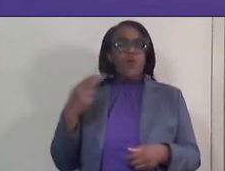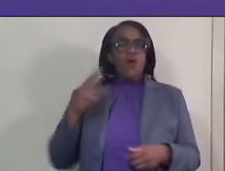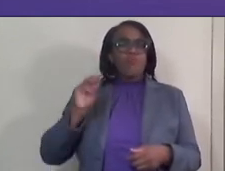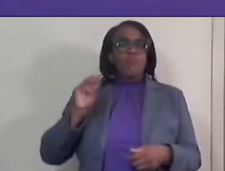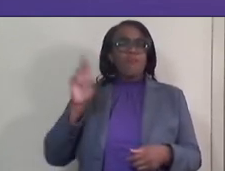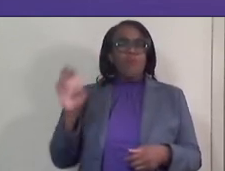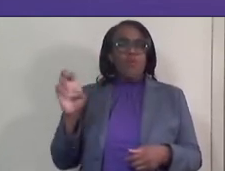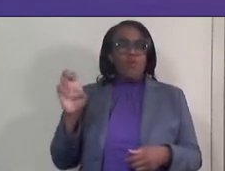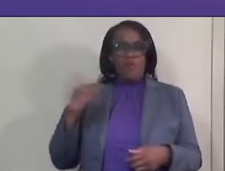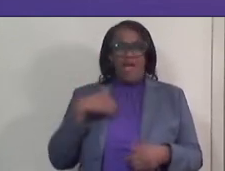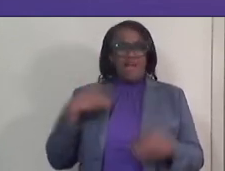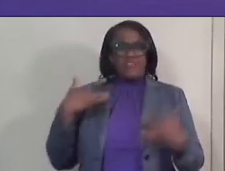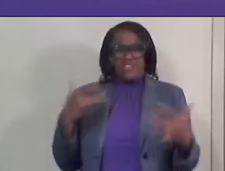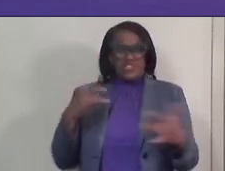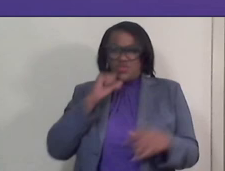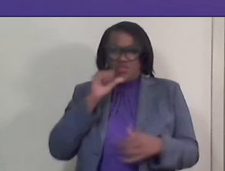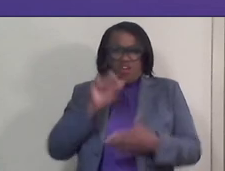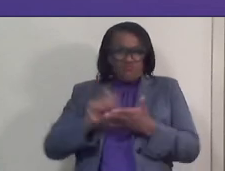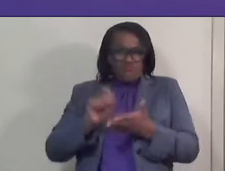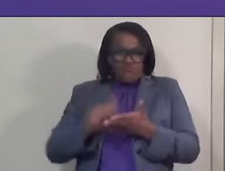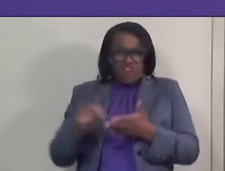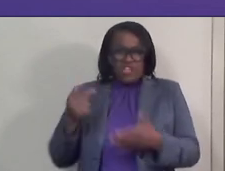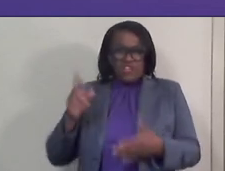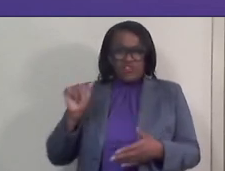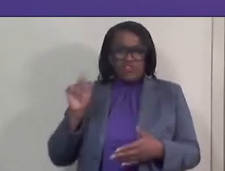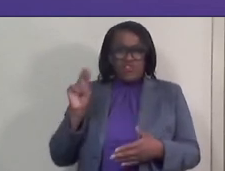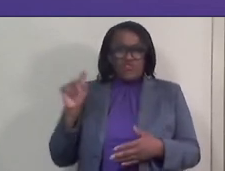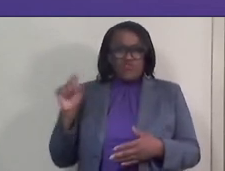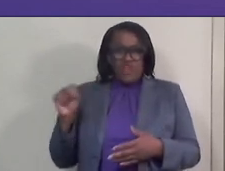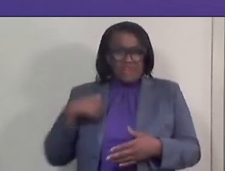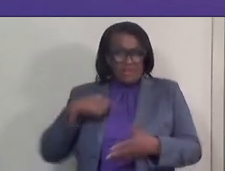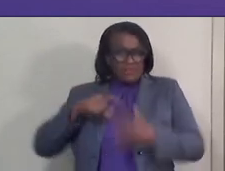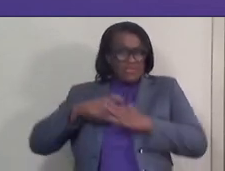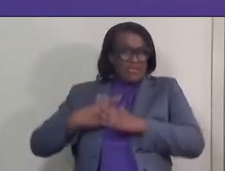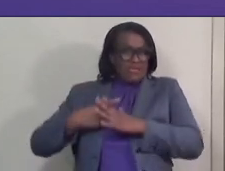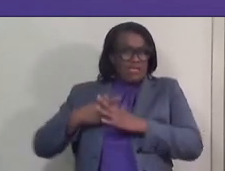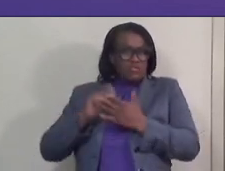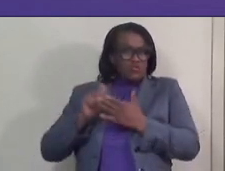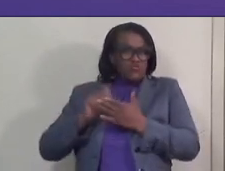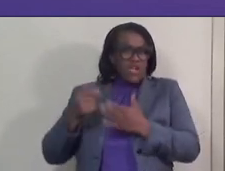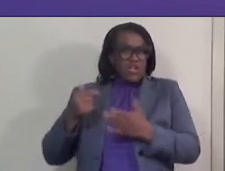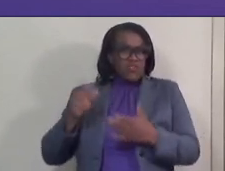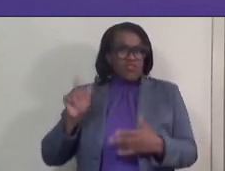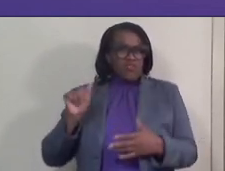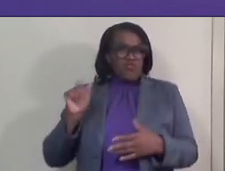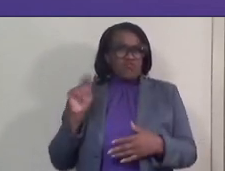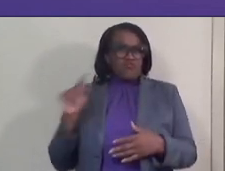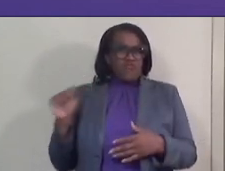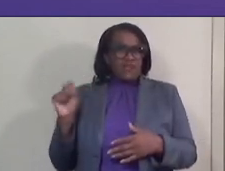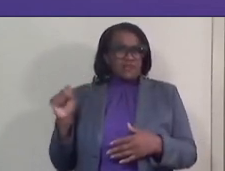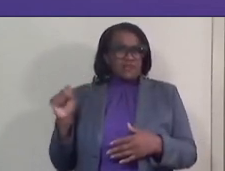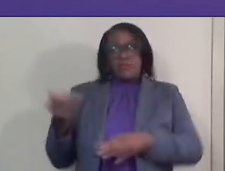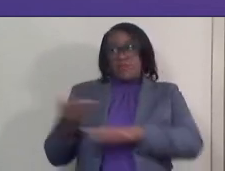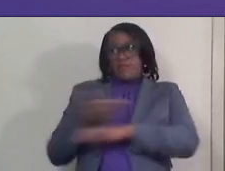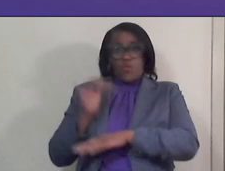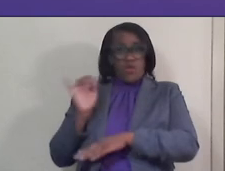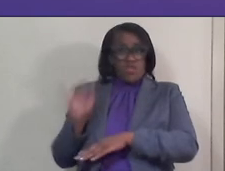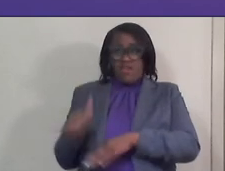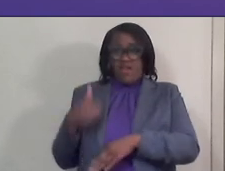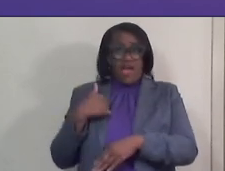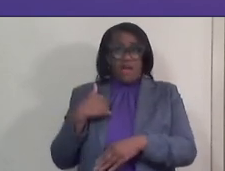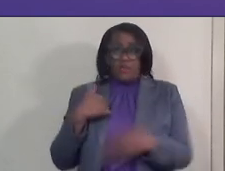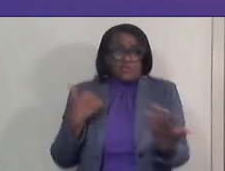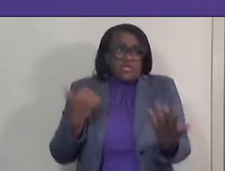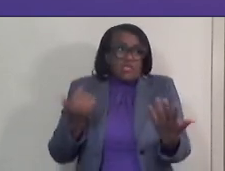I'm more coming into writing, beginning to write grants to do this work. But up to this point, it was either